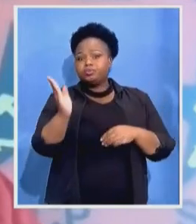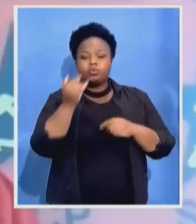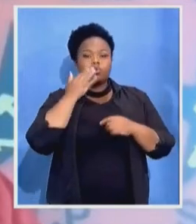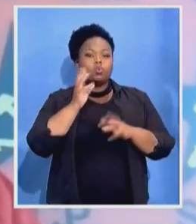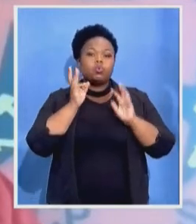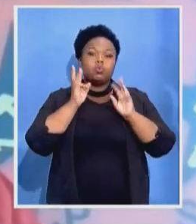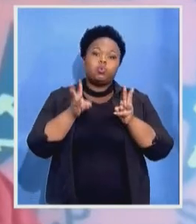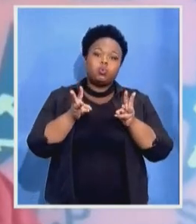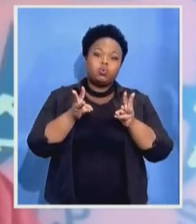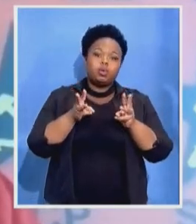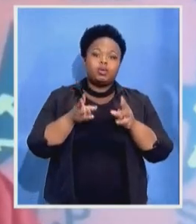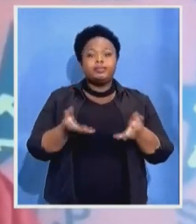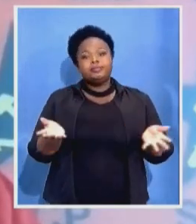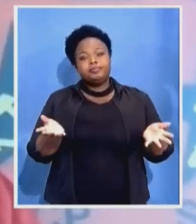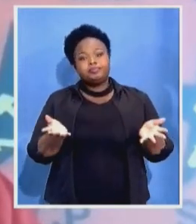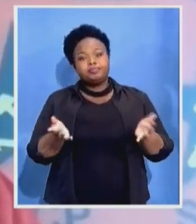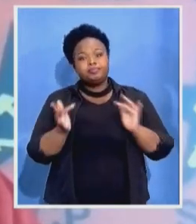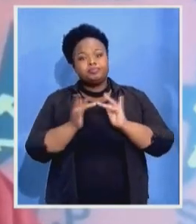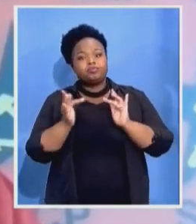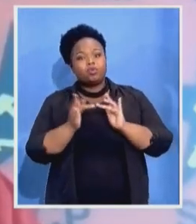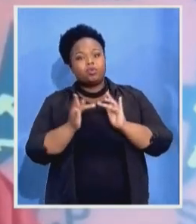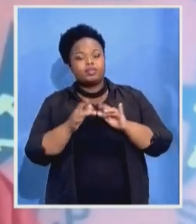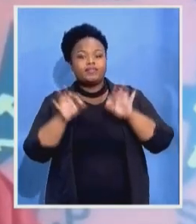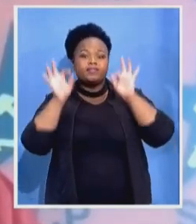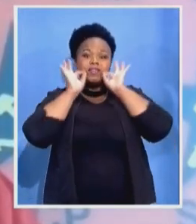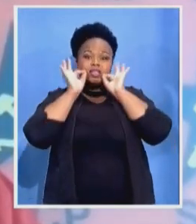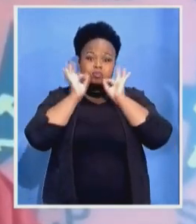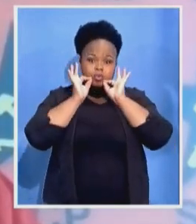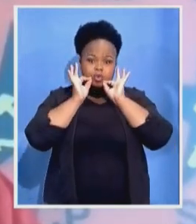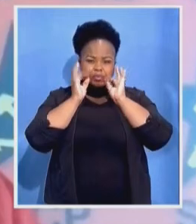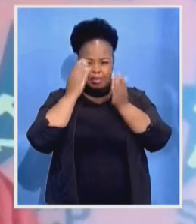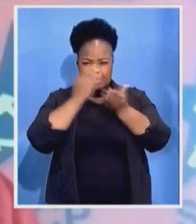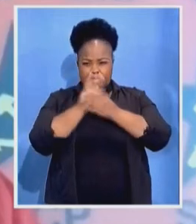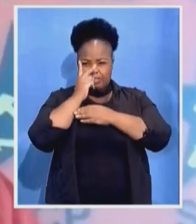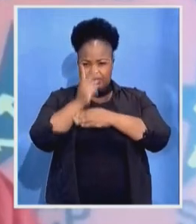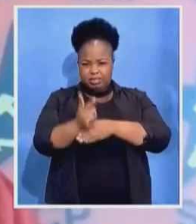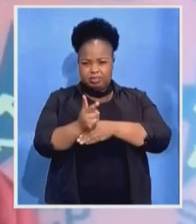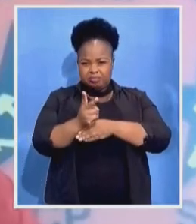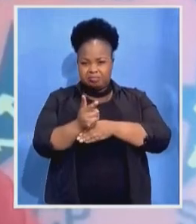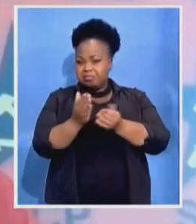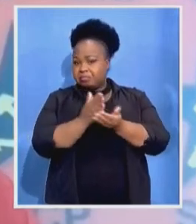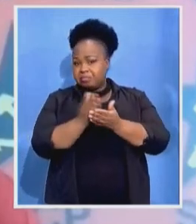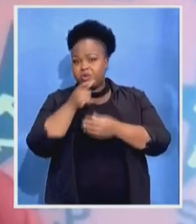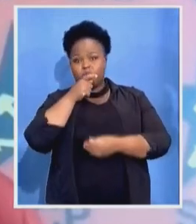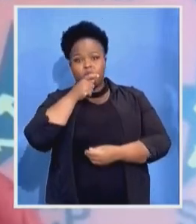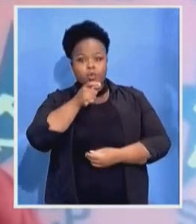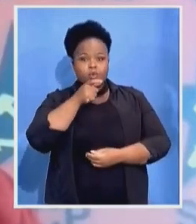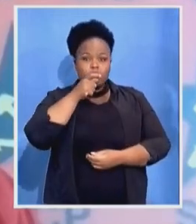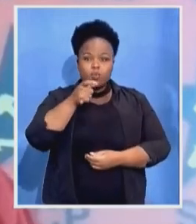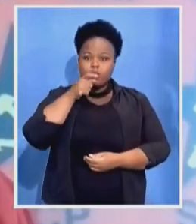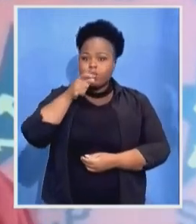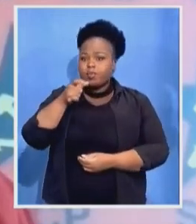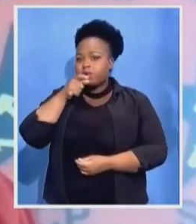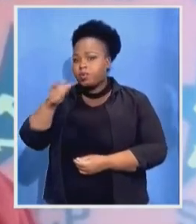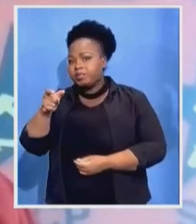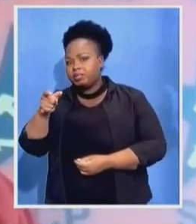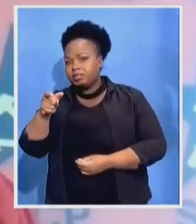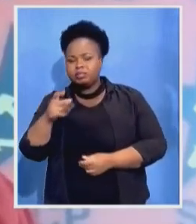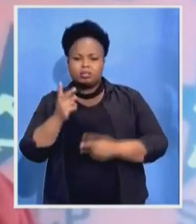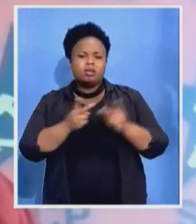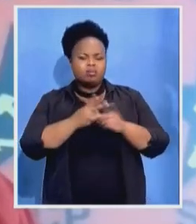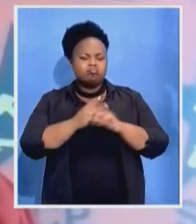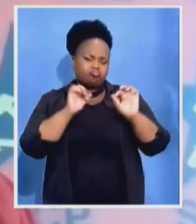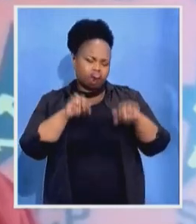on Facebook. I can see you have commented. You have so many comments. You are also allowed from the media side to